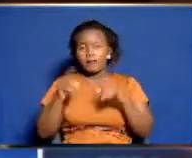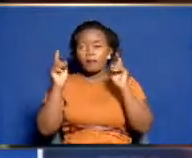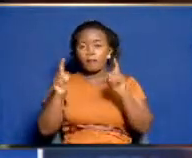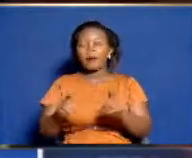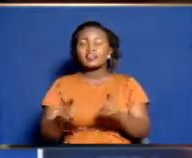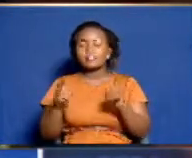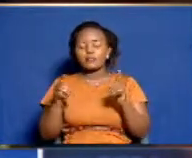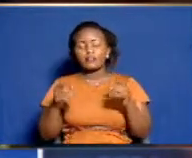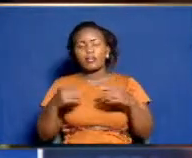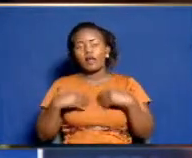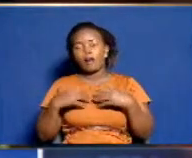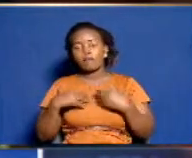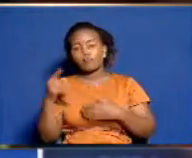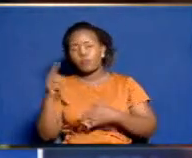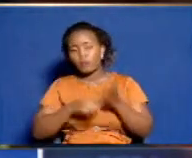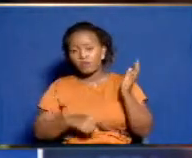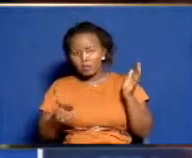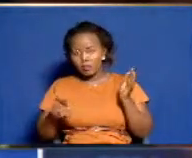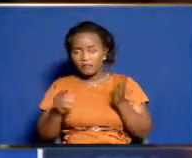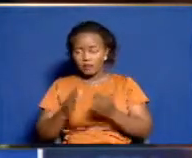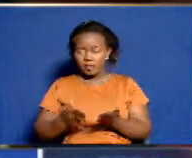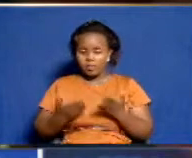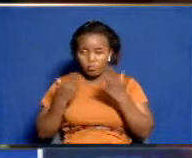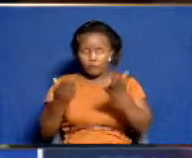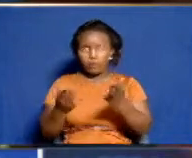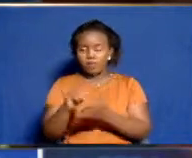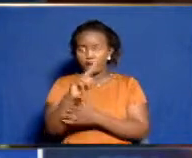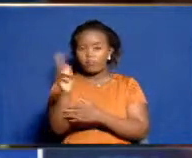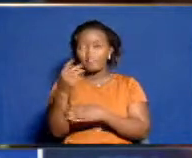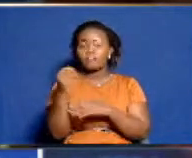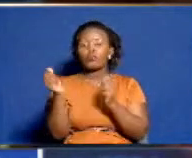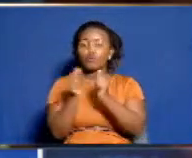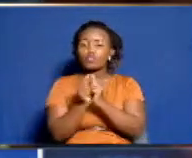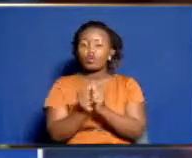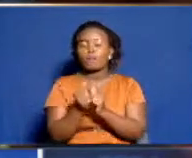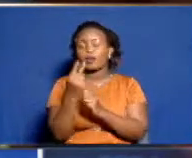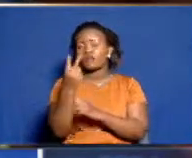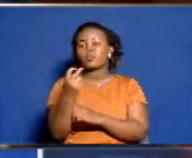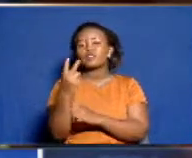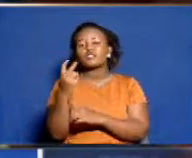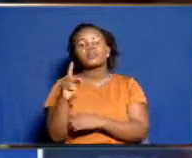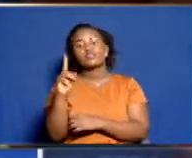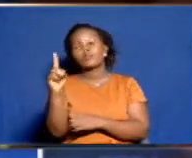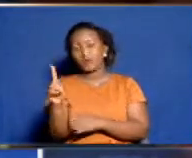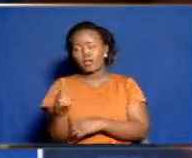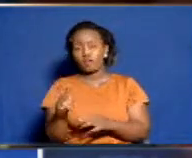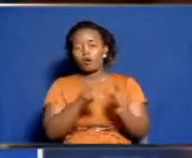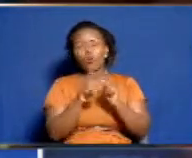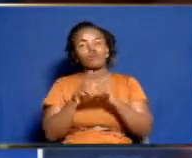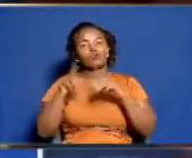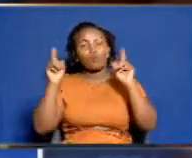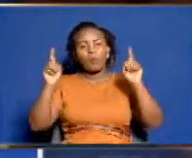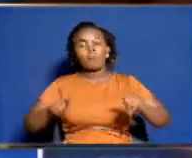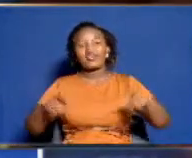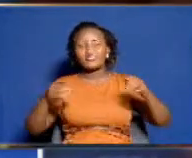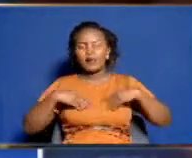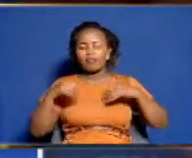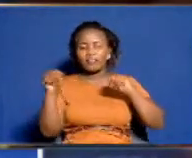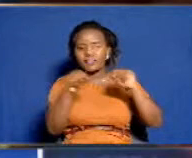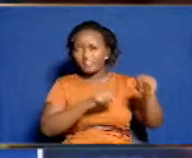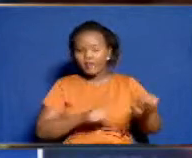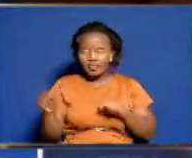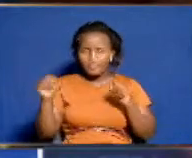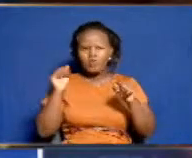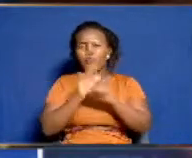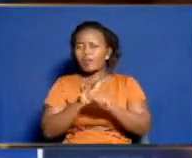Honorable Speaker, by the 1st of October 2021. Specifically, Mr. Speaker, there should be an infrastructural board. There are so many